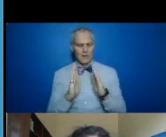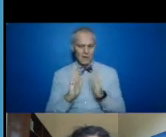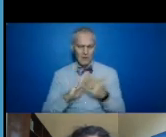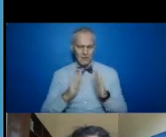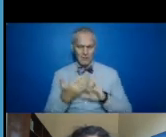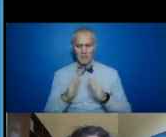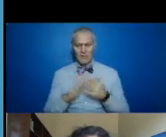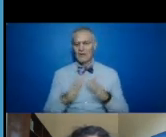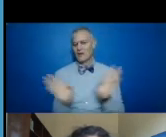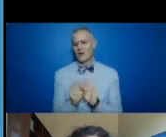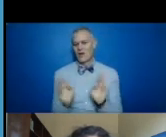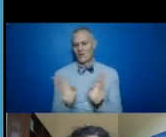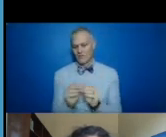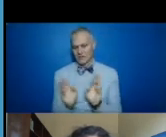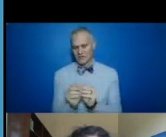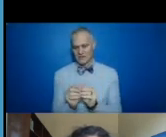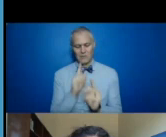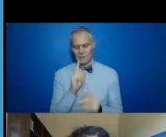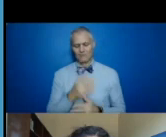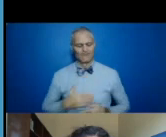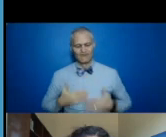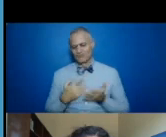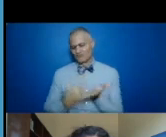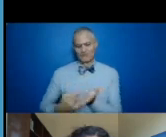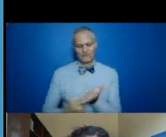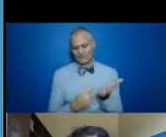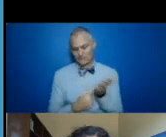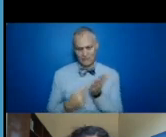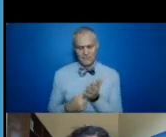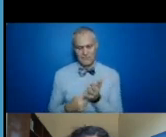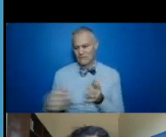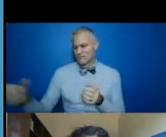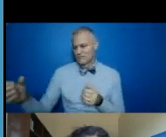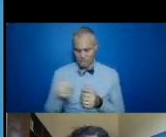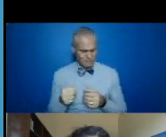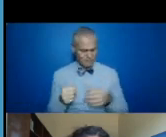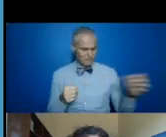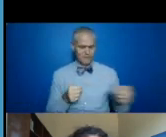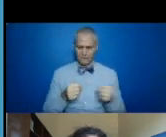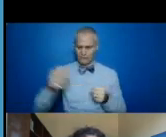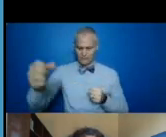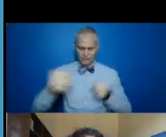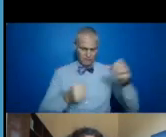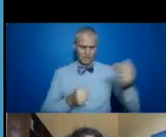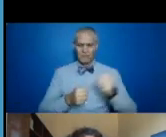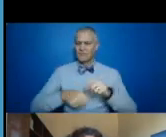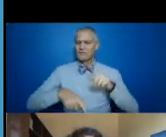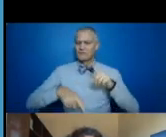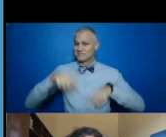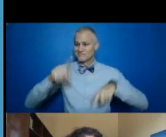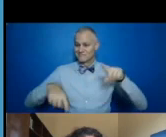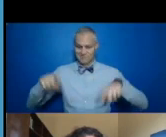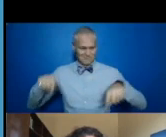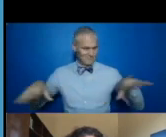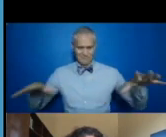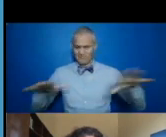enjoy talking about because it has a way of bringing together a variety of the different